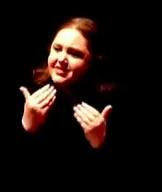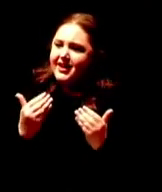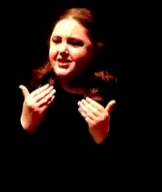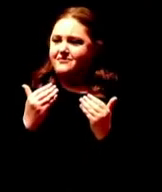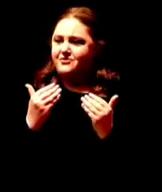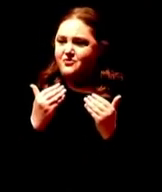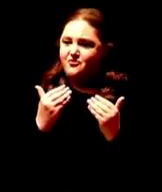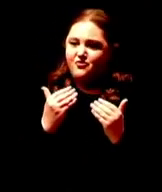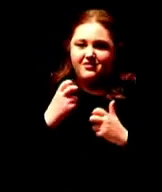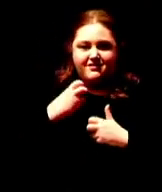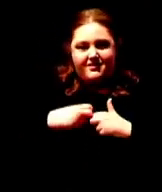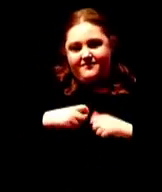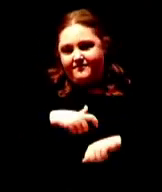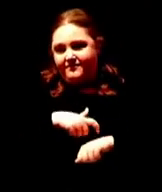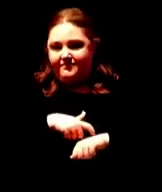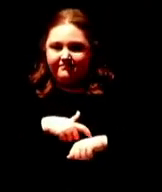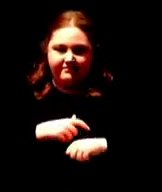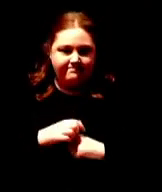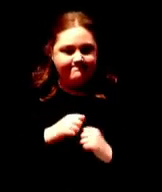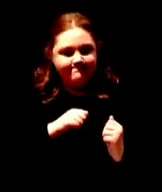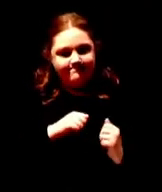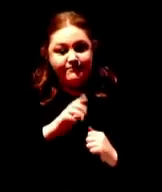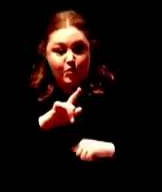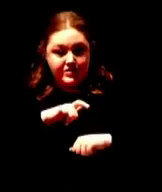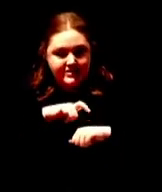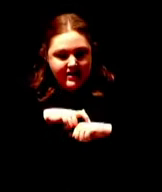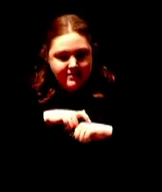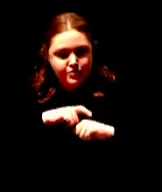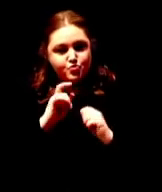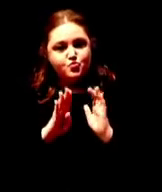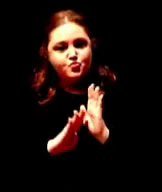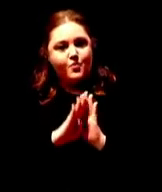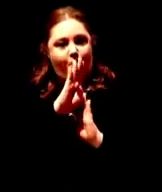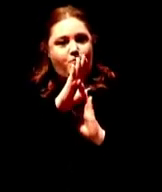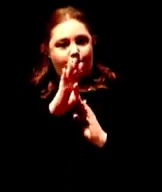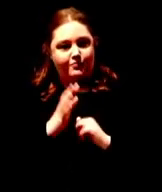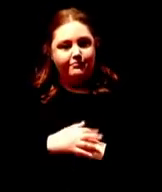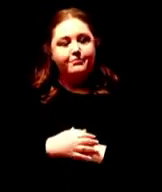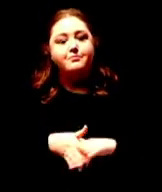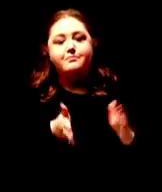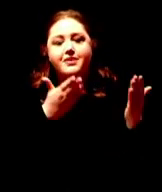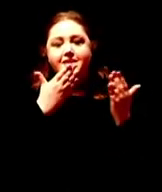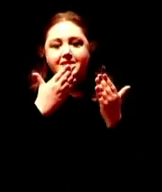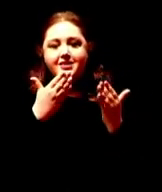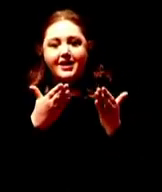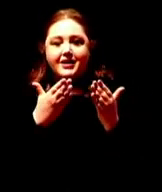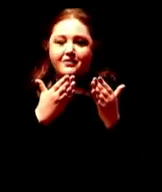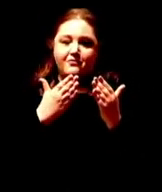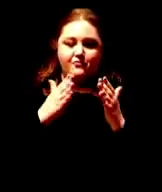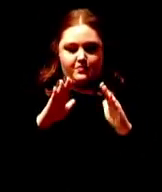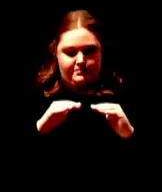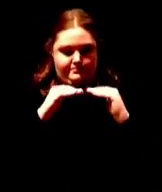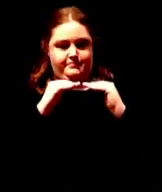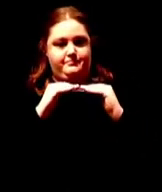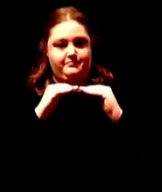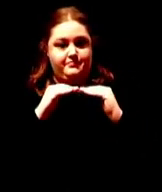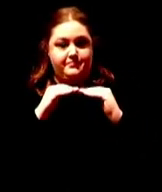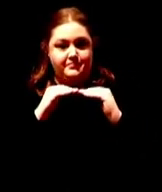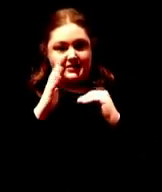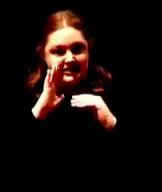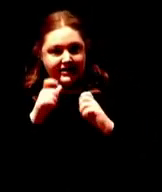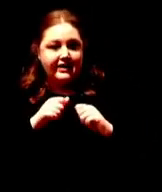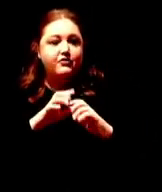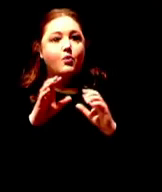the difficult times. During those times, you grow. Be thankful for your limitations, because they give